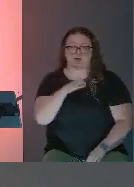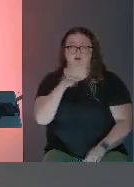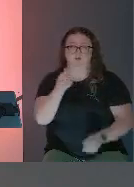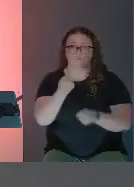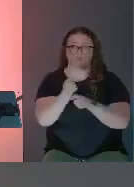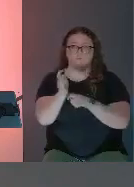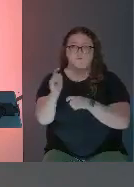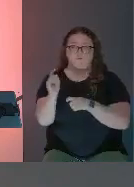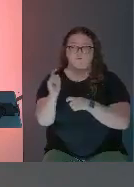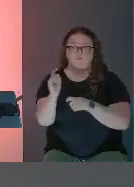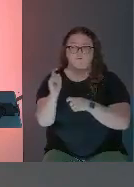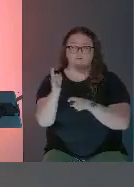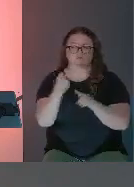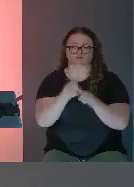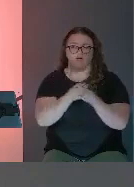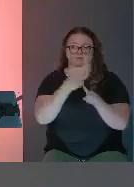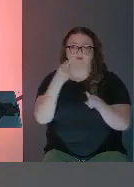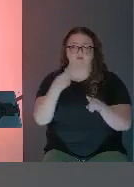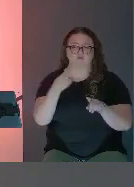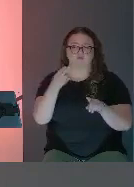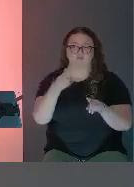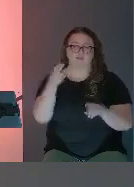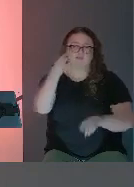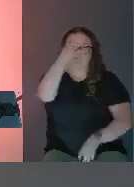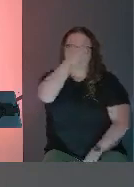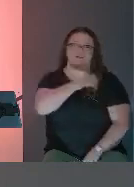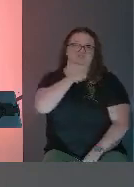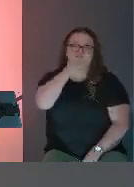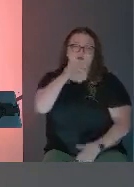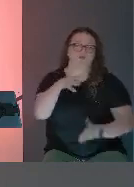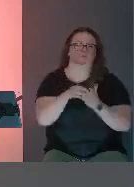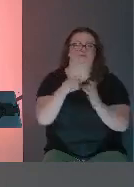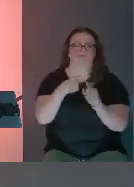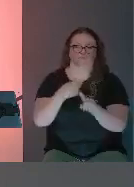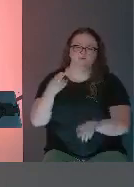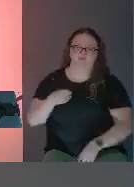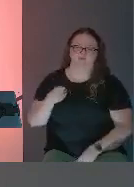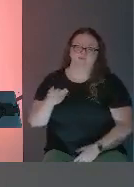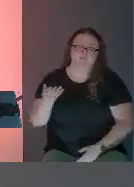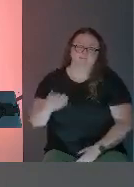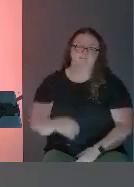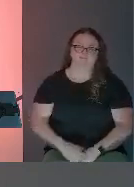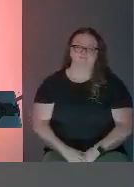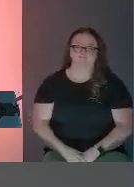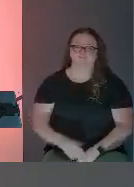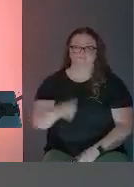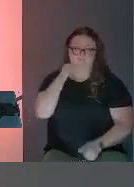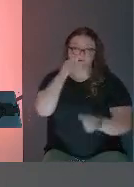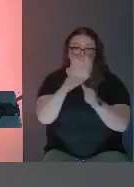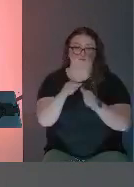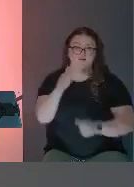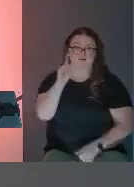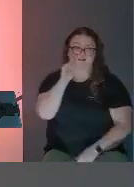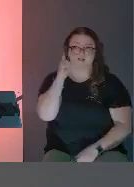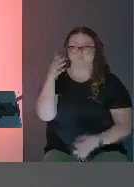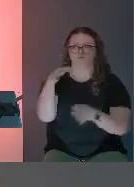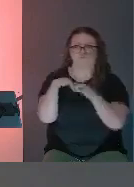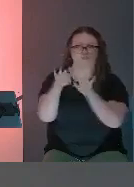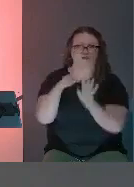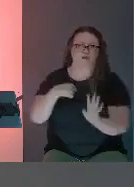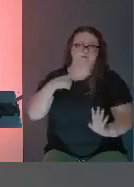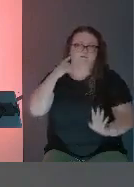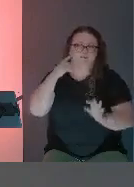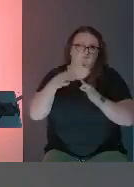that man doesn't learn anything from history. Right? Remember that thought? Isn't that profound? I think it